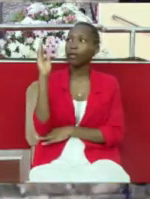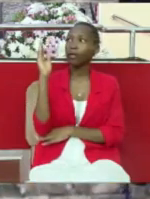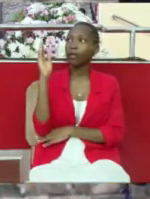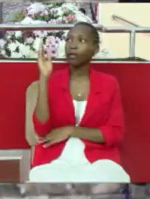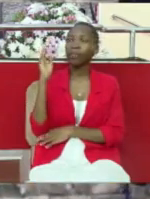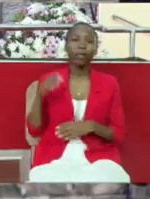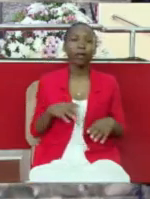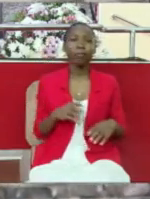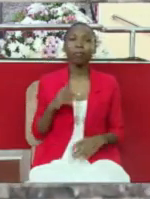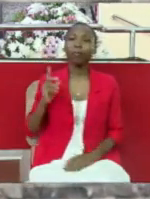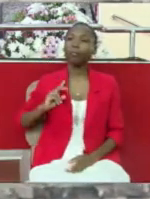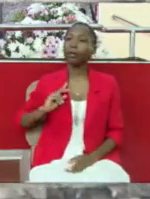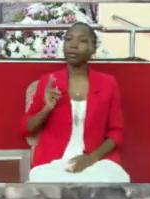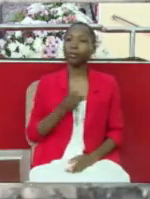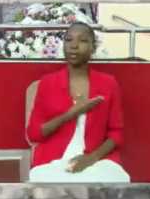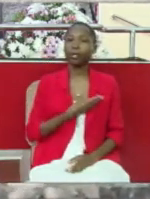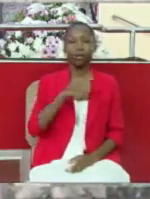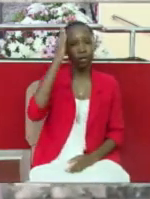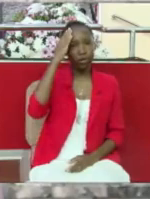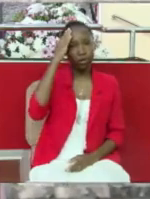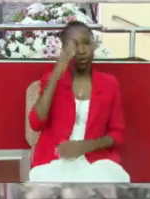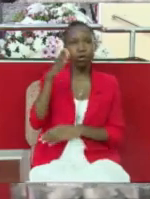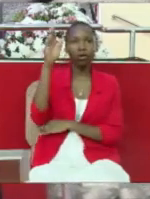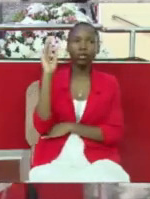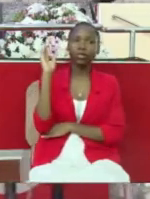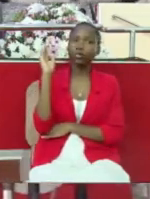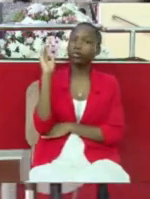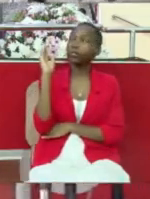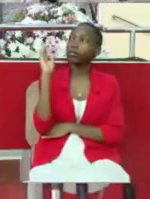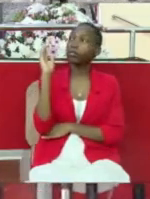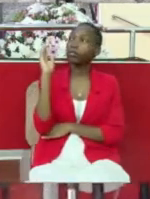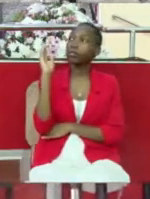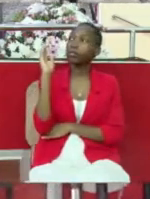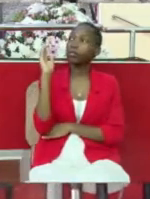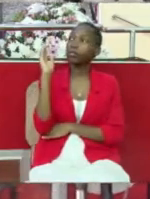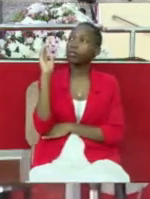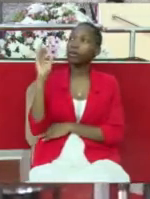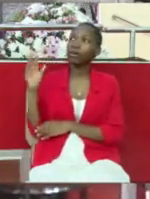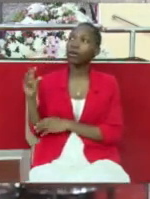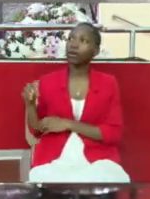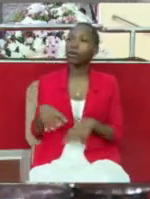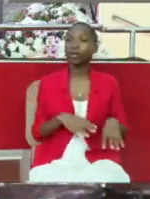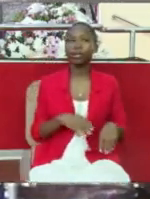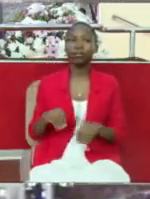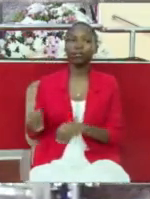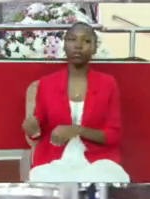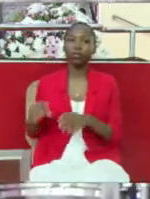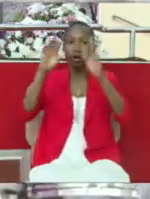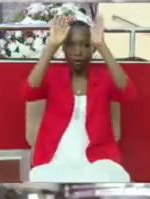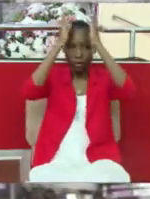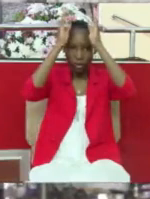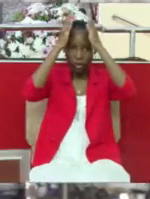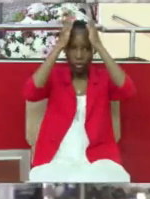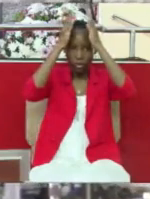palms. Si mitende. Not even our clocks. Si mavazi yetu. That we are going to release even our donkeys. Hata tuachilie punda wetu. So that we can go to serve the King